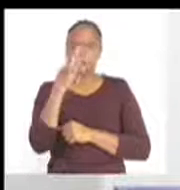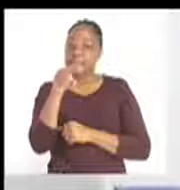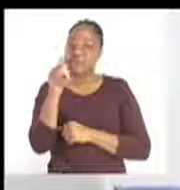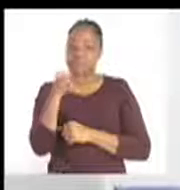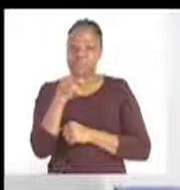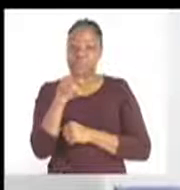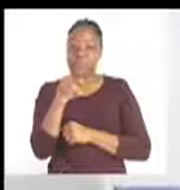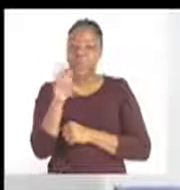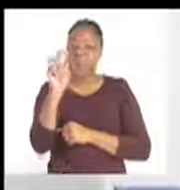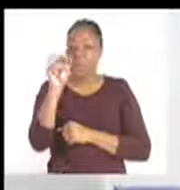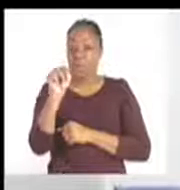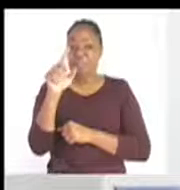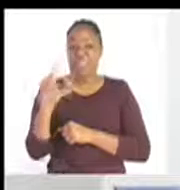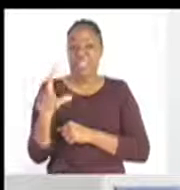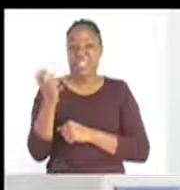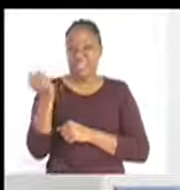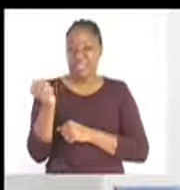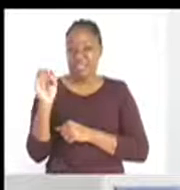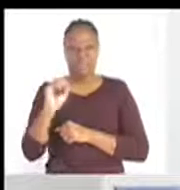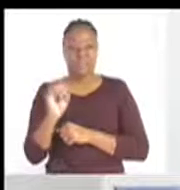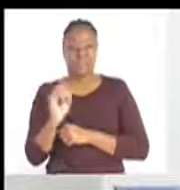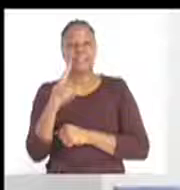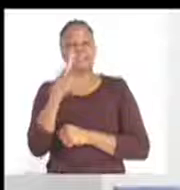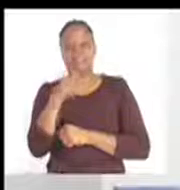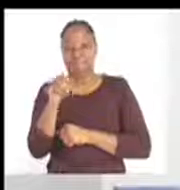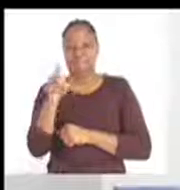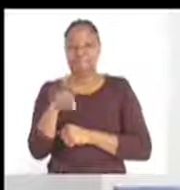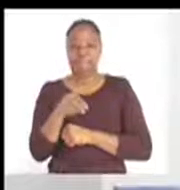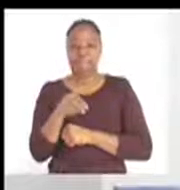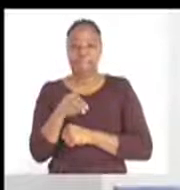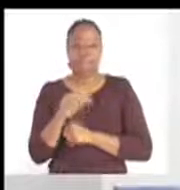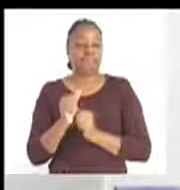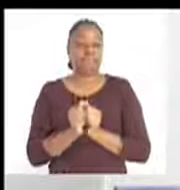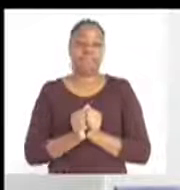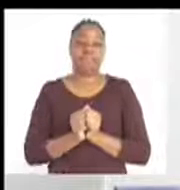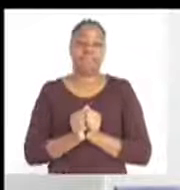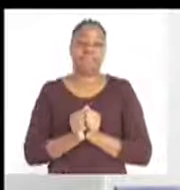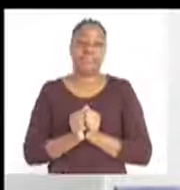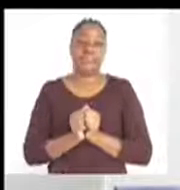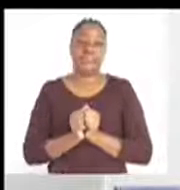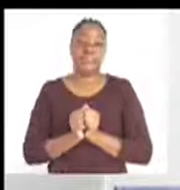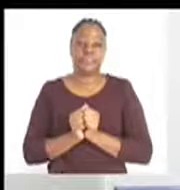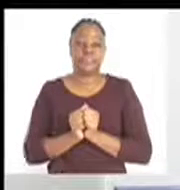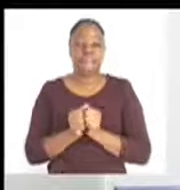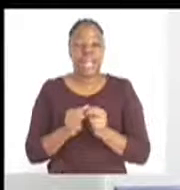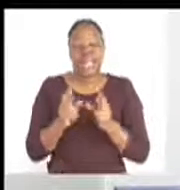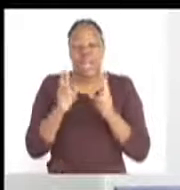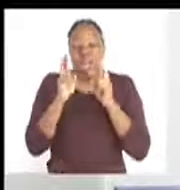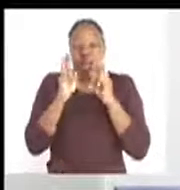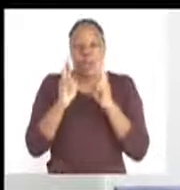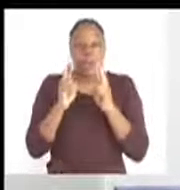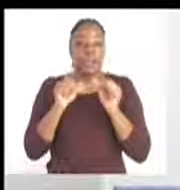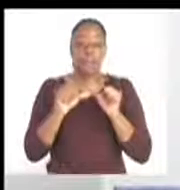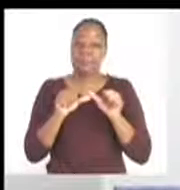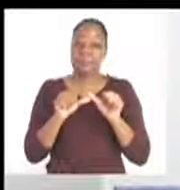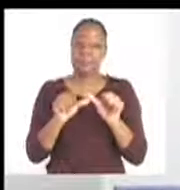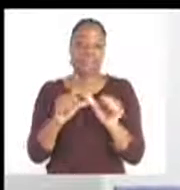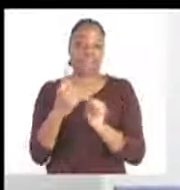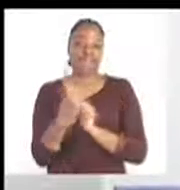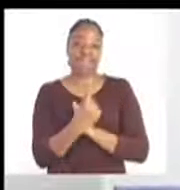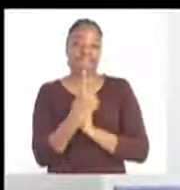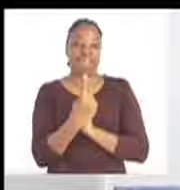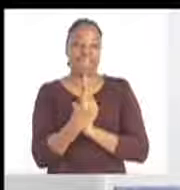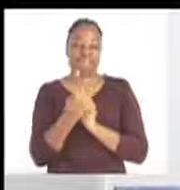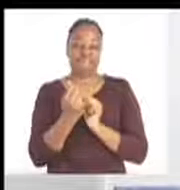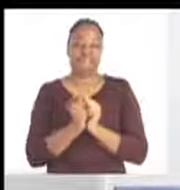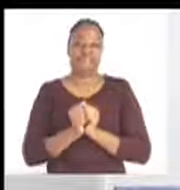for milliliters, the answer is wrong. I hope you can do the rest by yourselves.